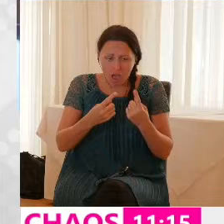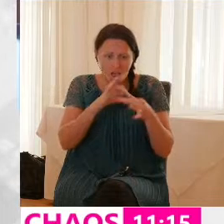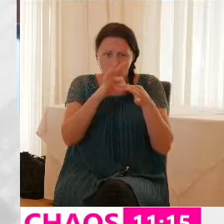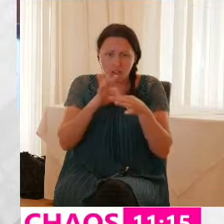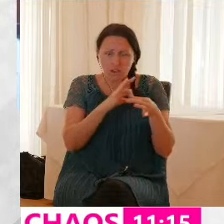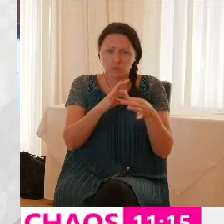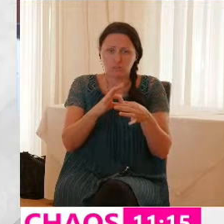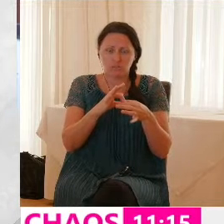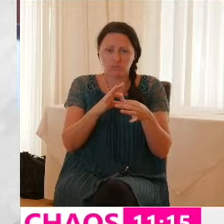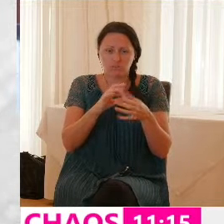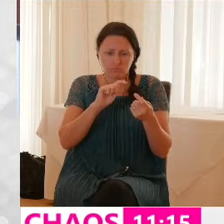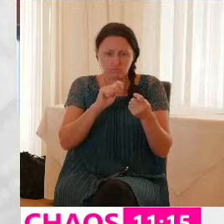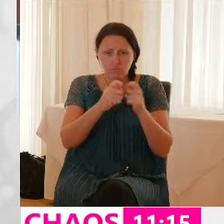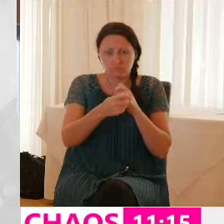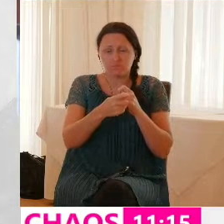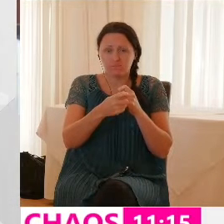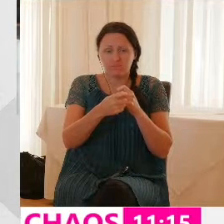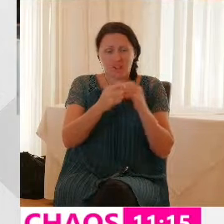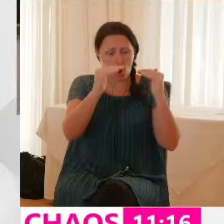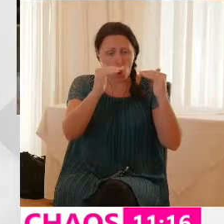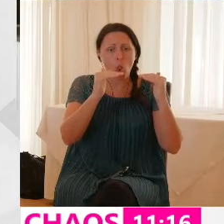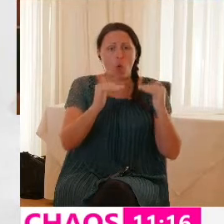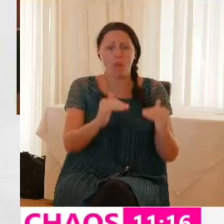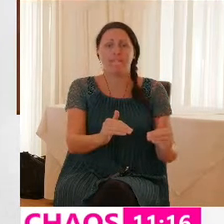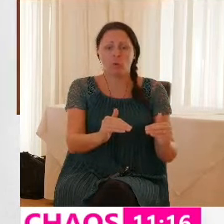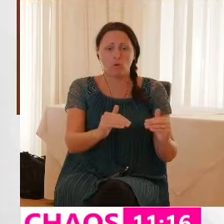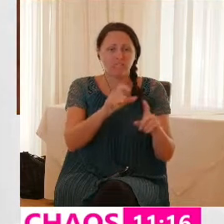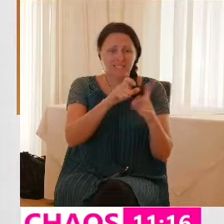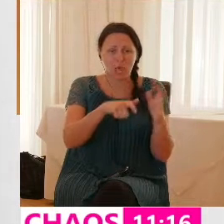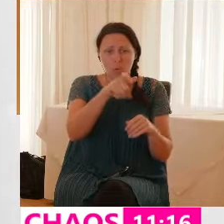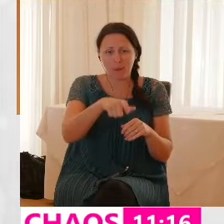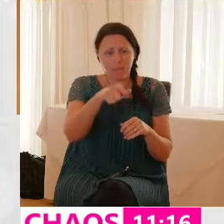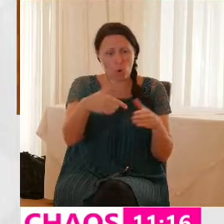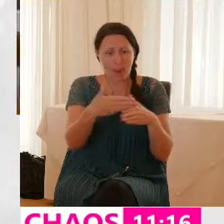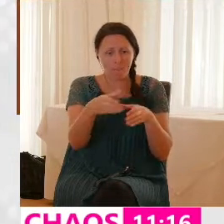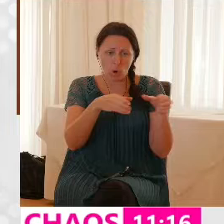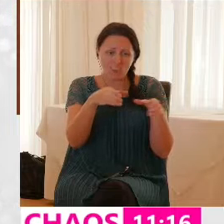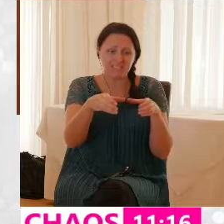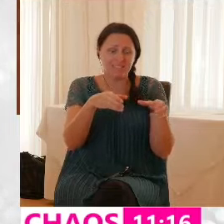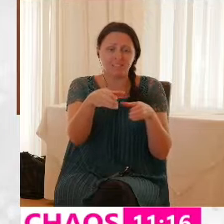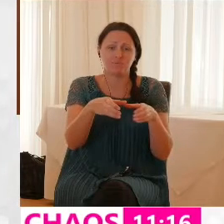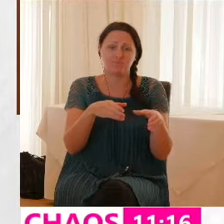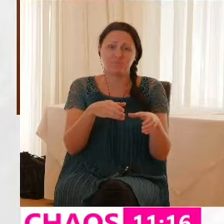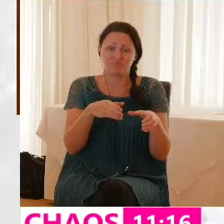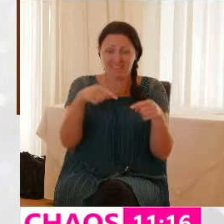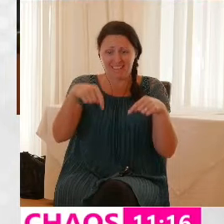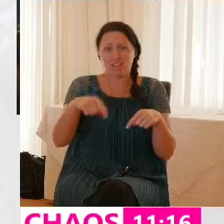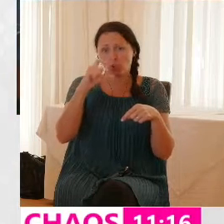that, to shape that low level of employment of disabled people and people with long-term health conditions in